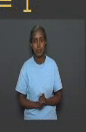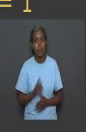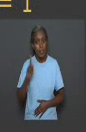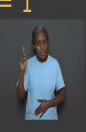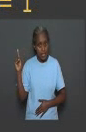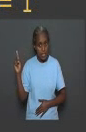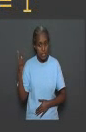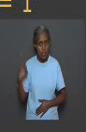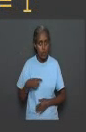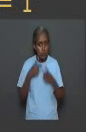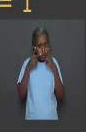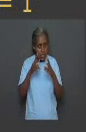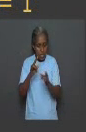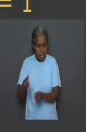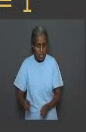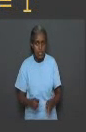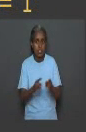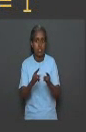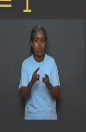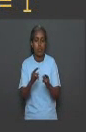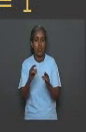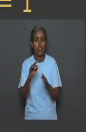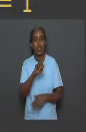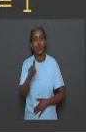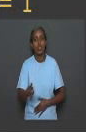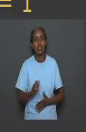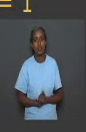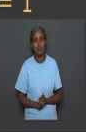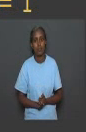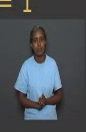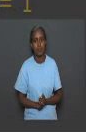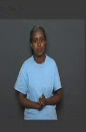Here we see a system of equations.